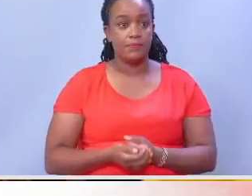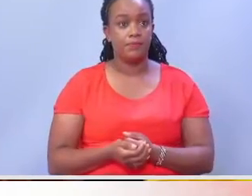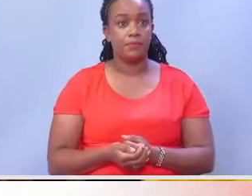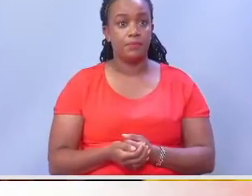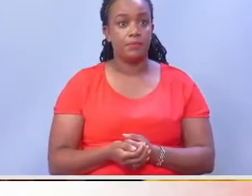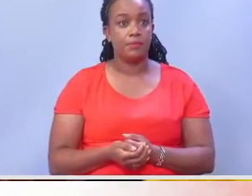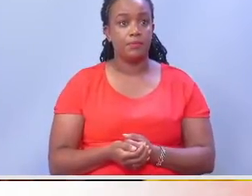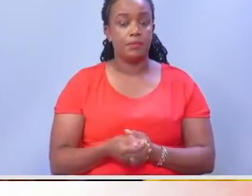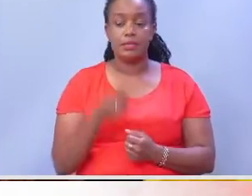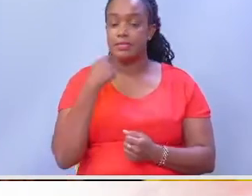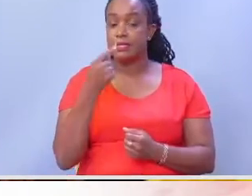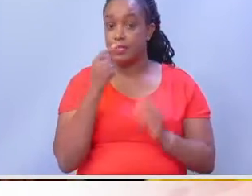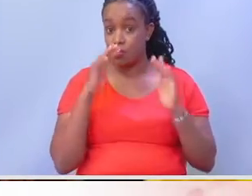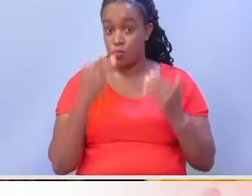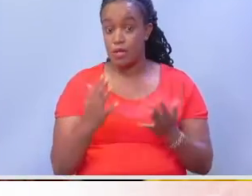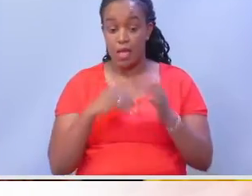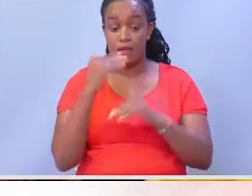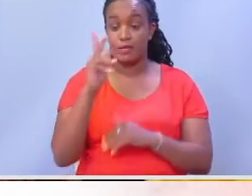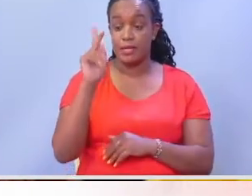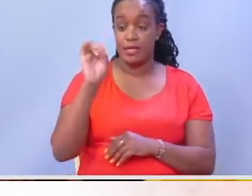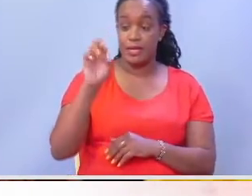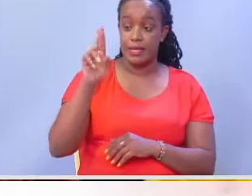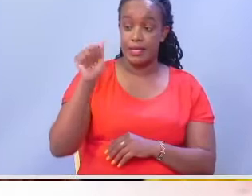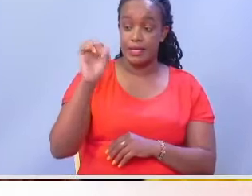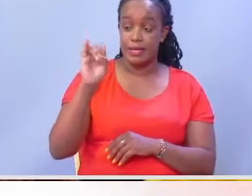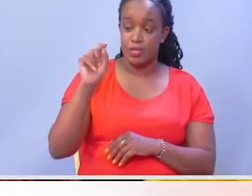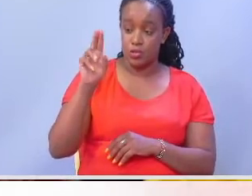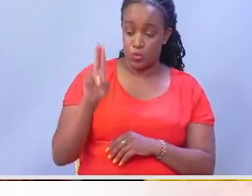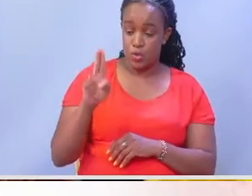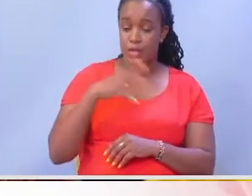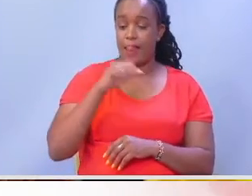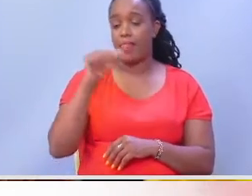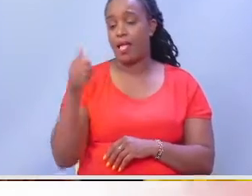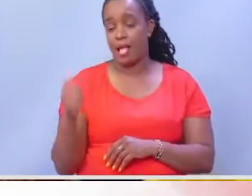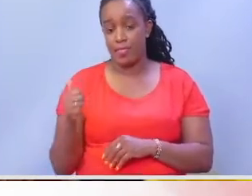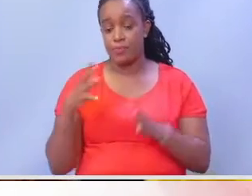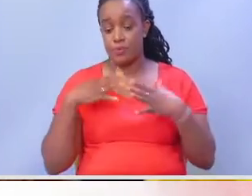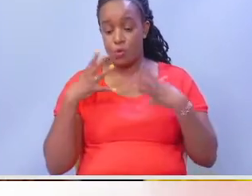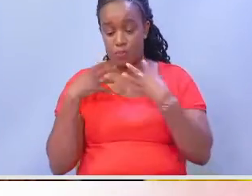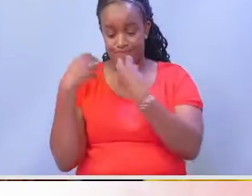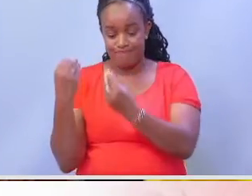even after Kiraitu, Kivuti, and all these leaders are gone, the bus will be there.